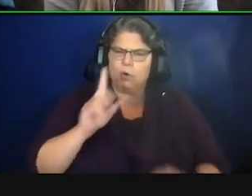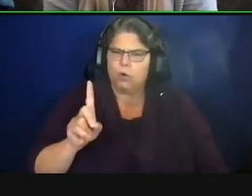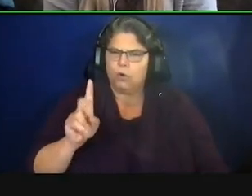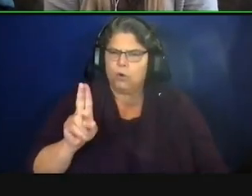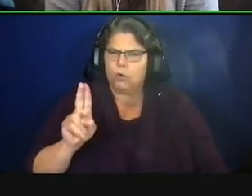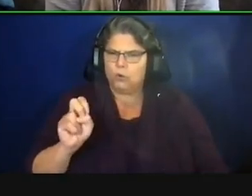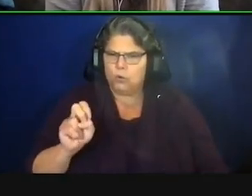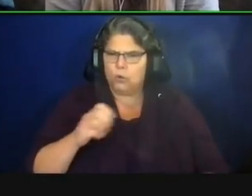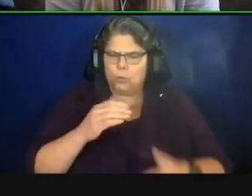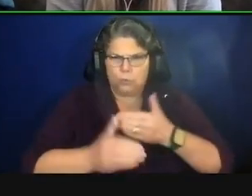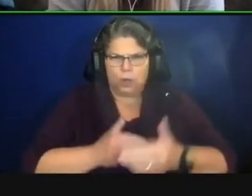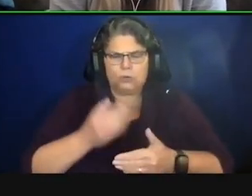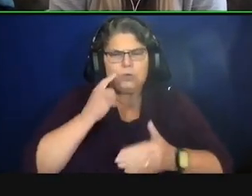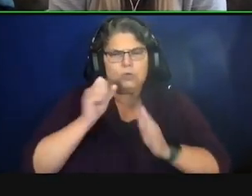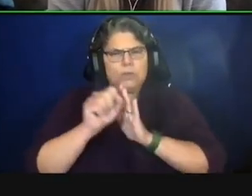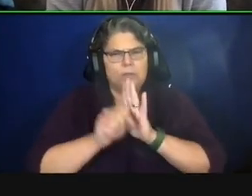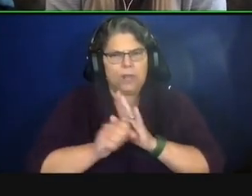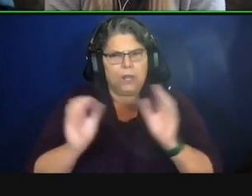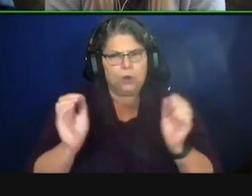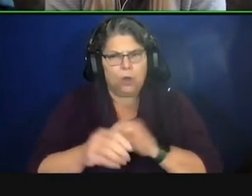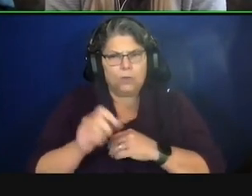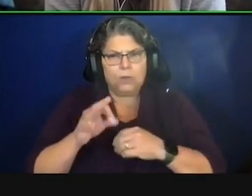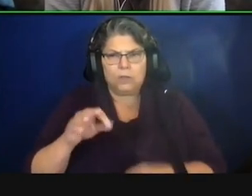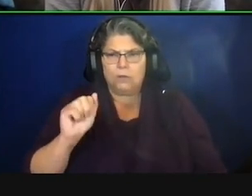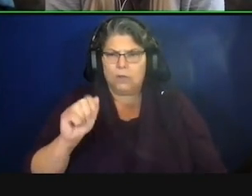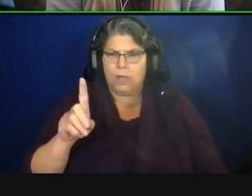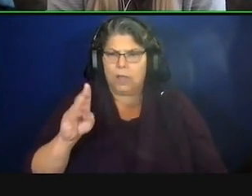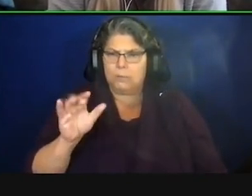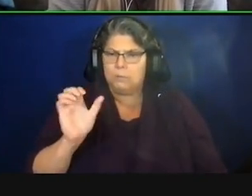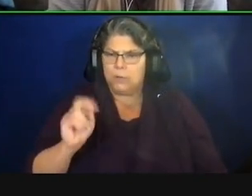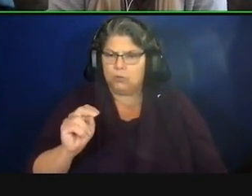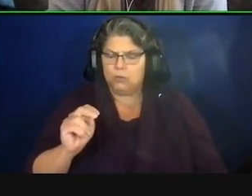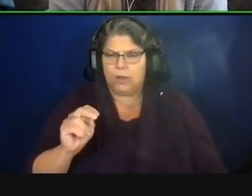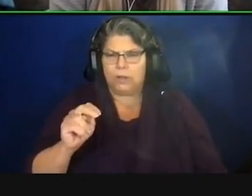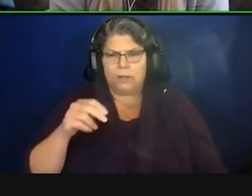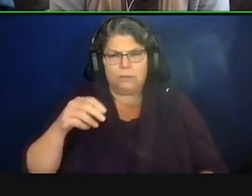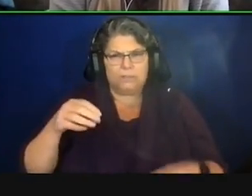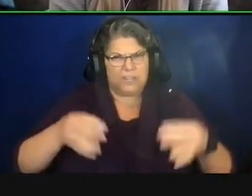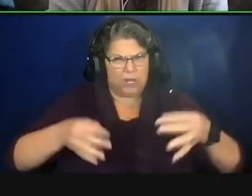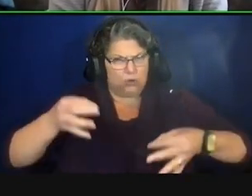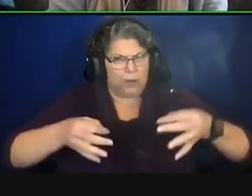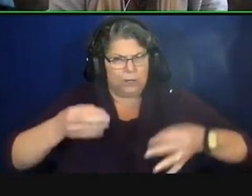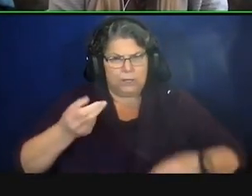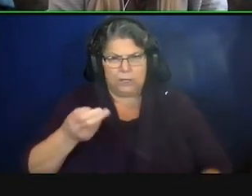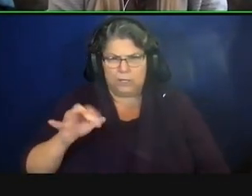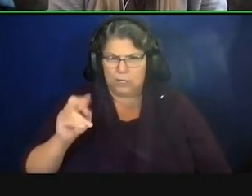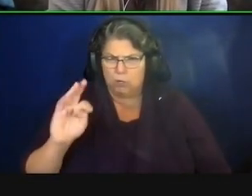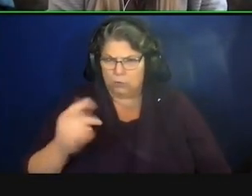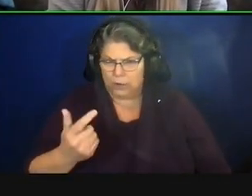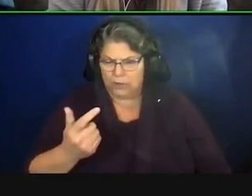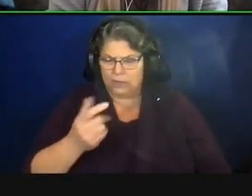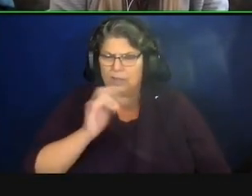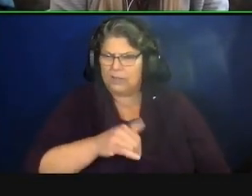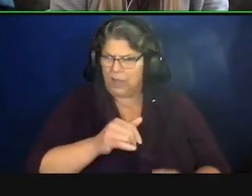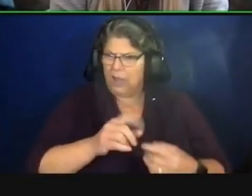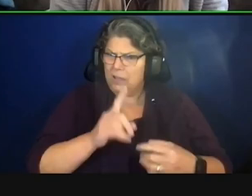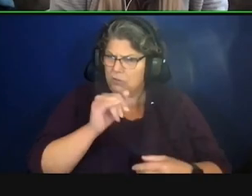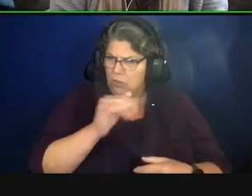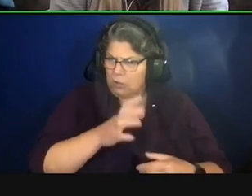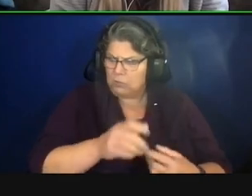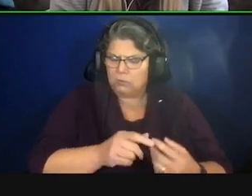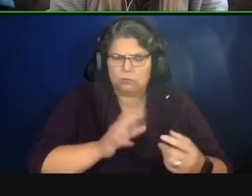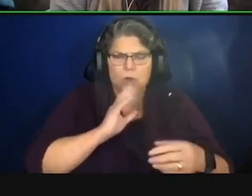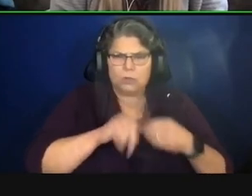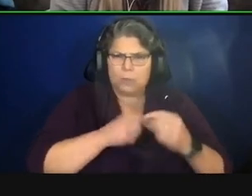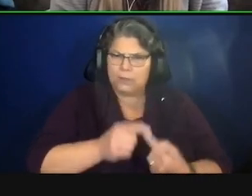Office of Administrative Hearing. That IEP document specifies the special education and related